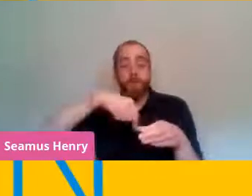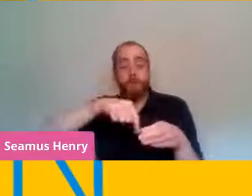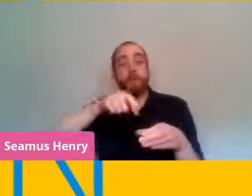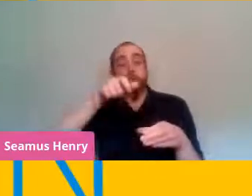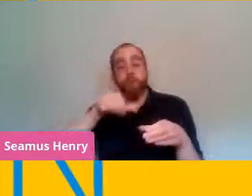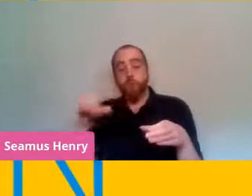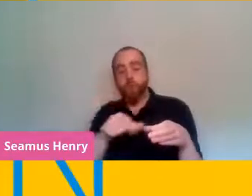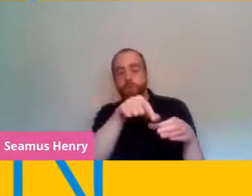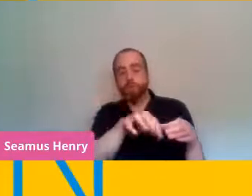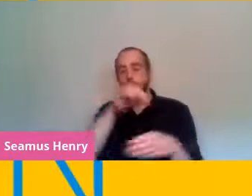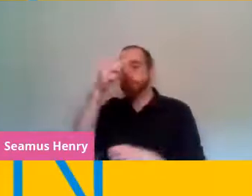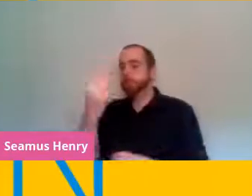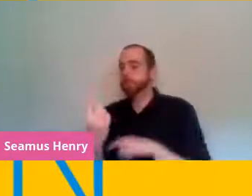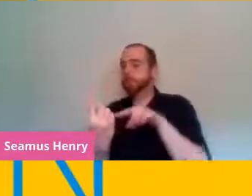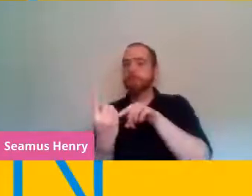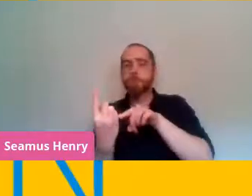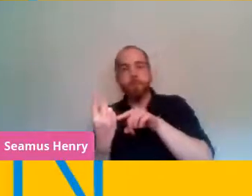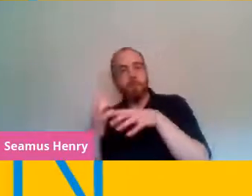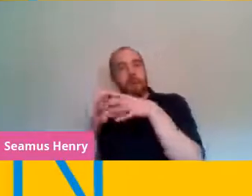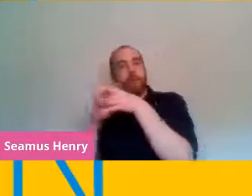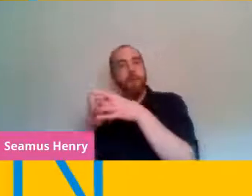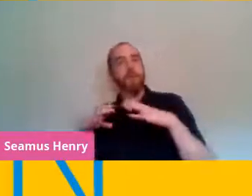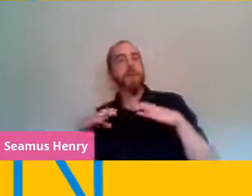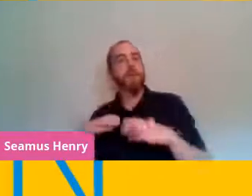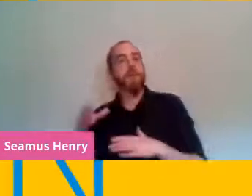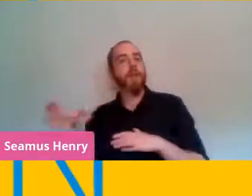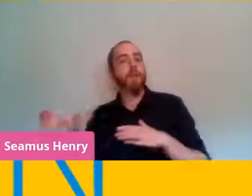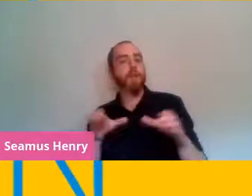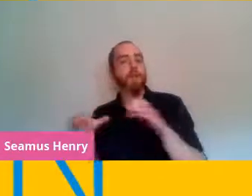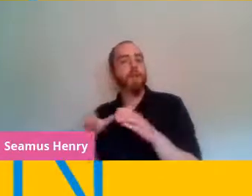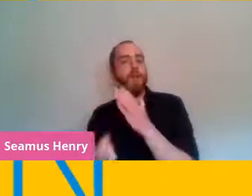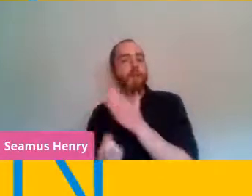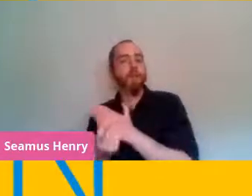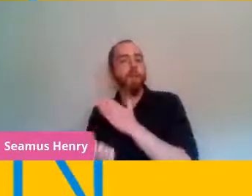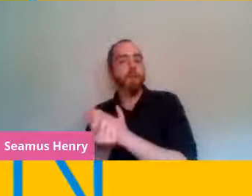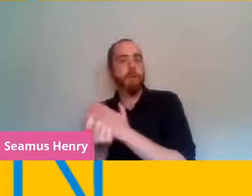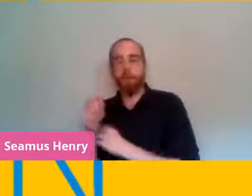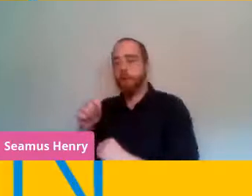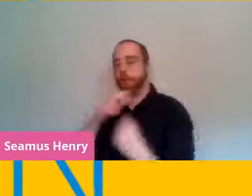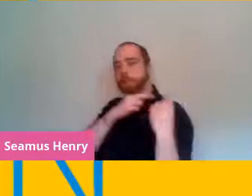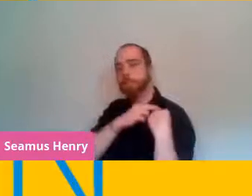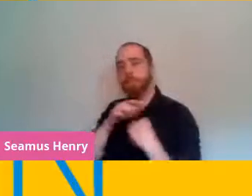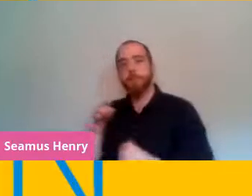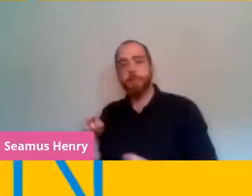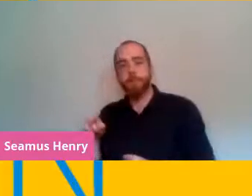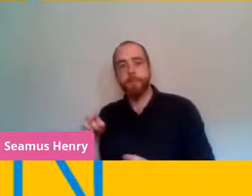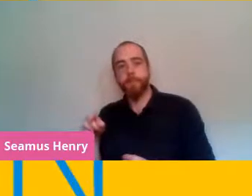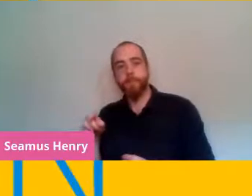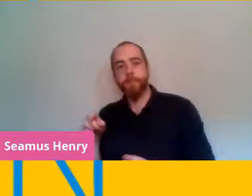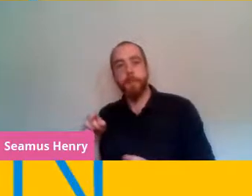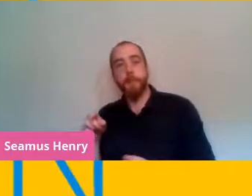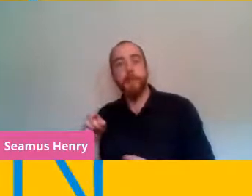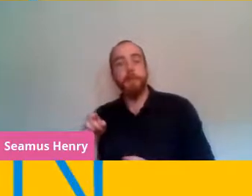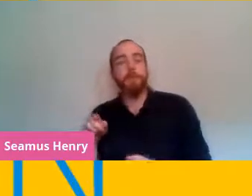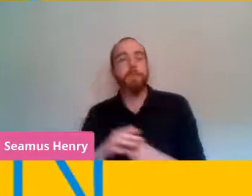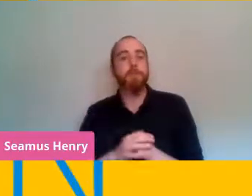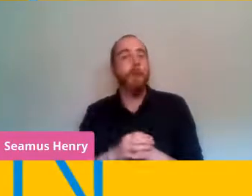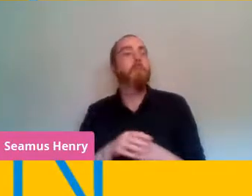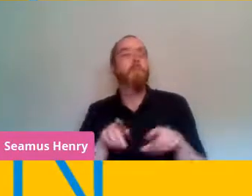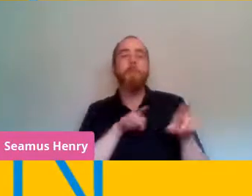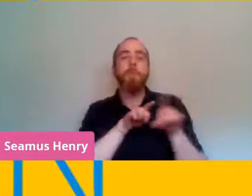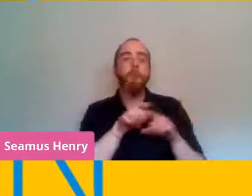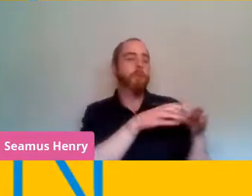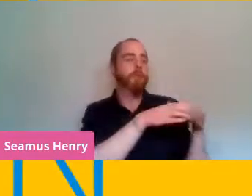on casualization issues, and that's part of the model local rules. And if they don't, that should be the case, and you